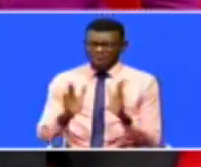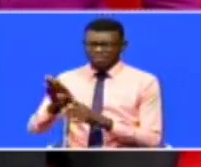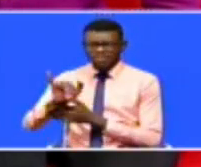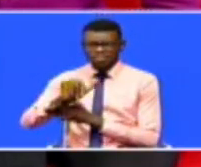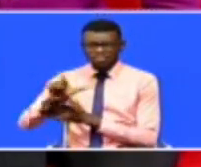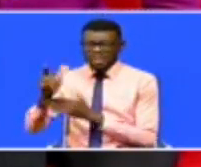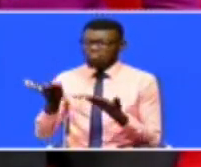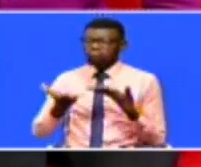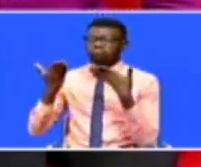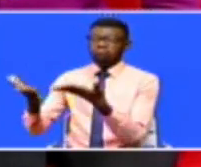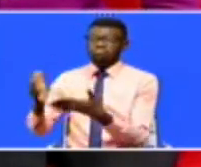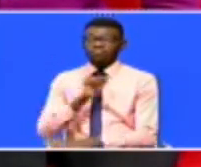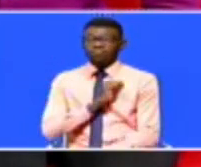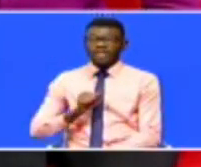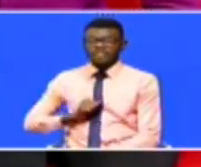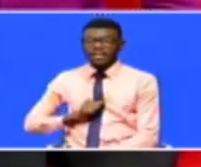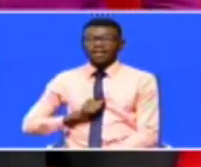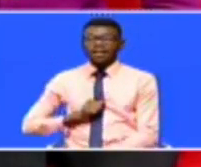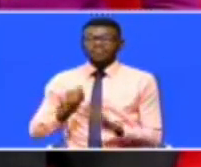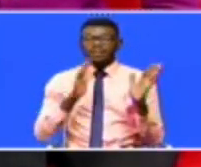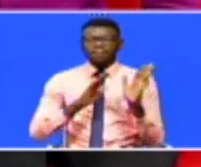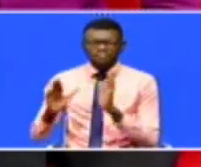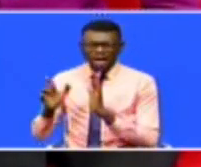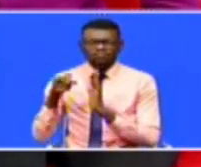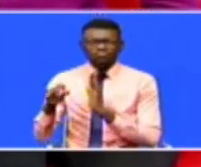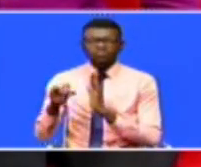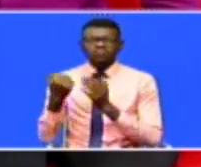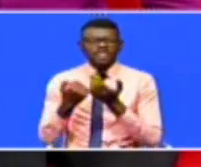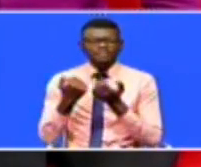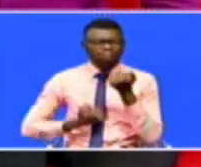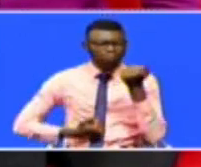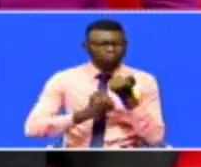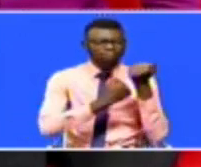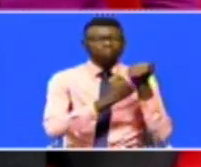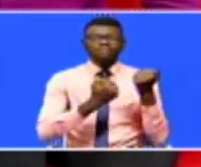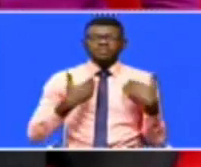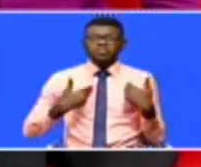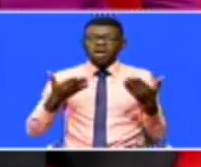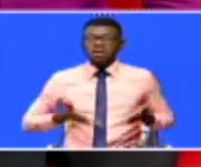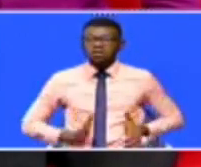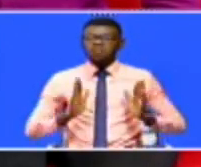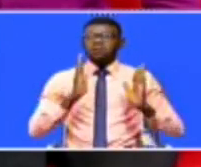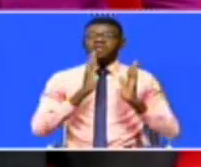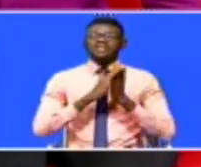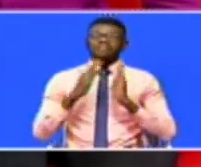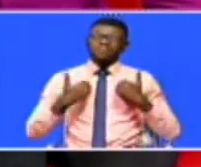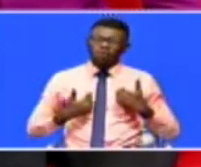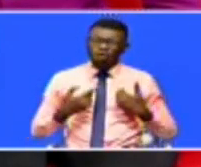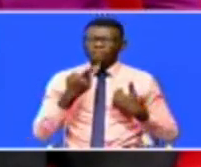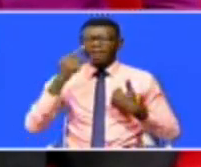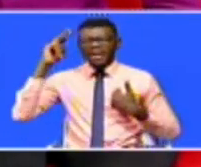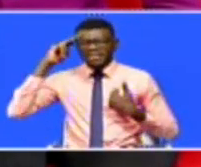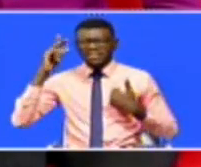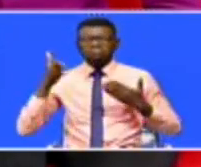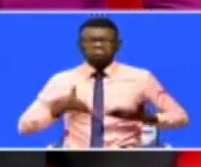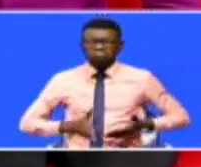is currently before the Senate seeks to provide a framework for assisted reproduction, surrogate parenthood agreement, and framework for